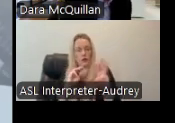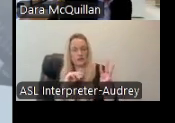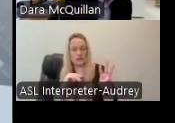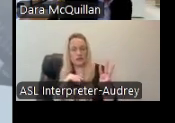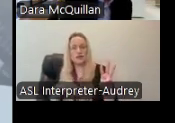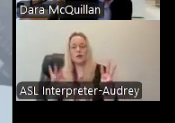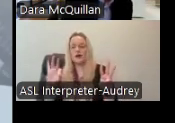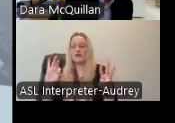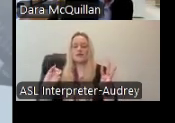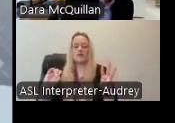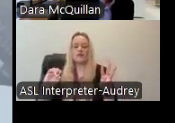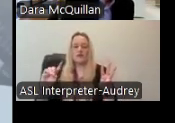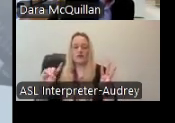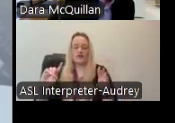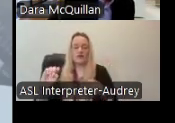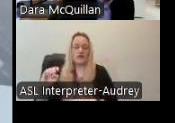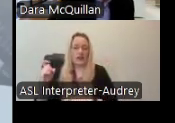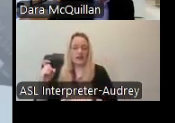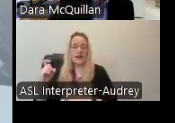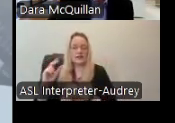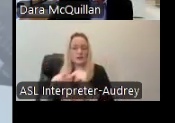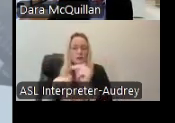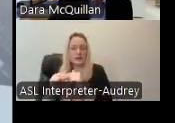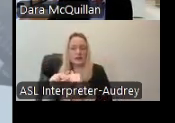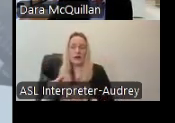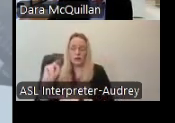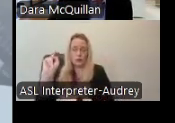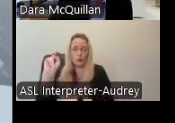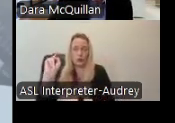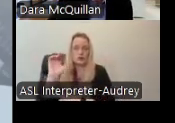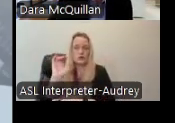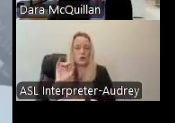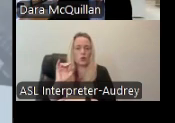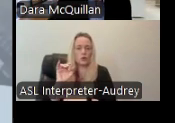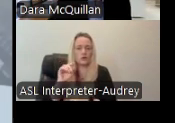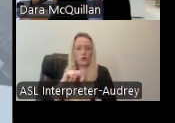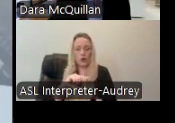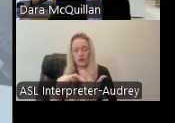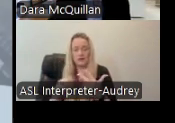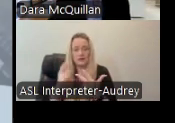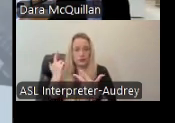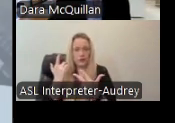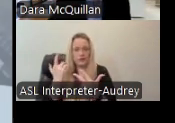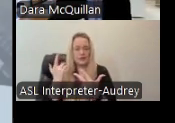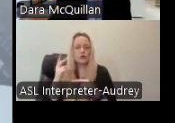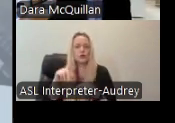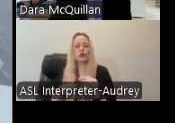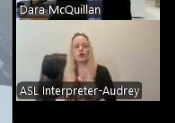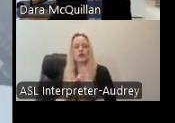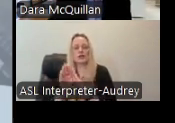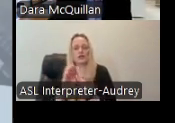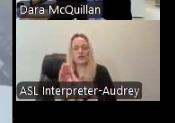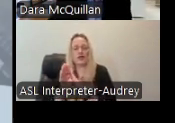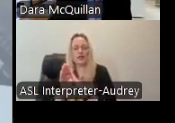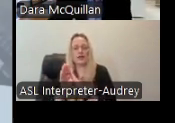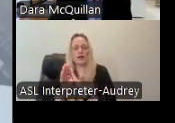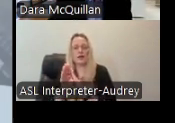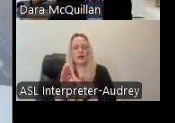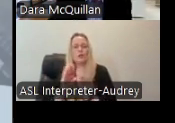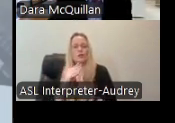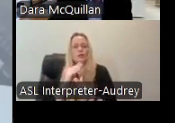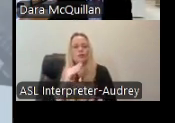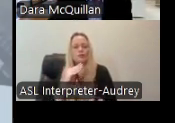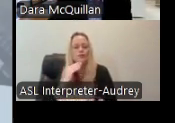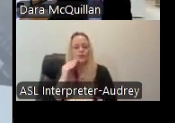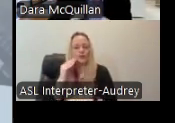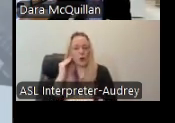FedEx facility to the north. And it's for all of those reasons that we were never able to develop residential buildings on